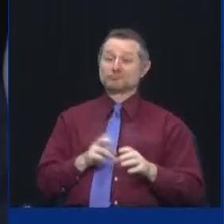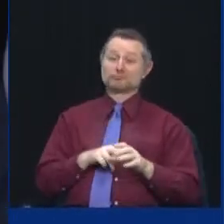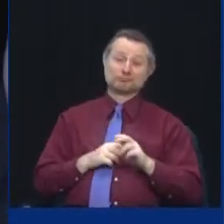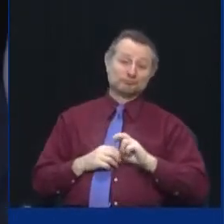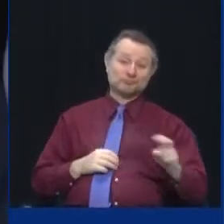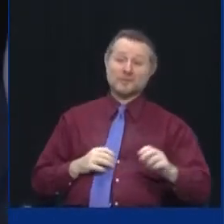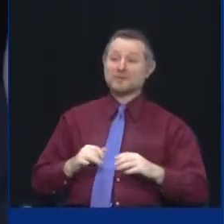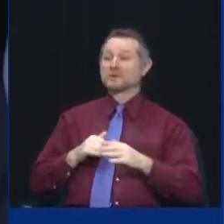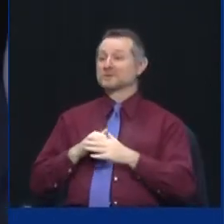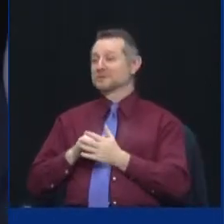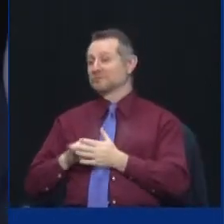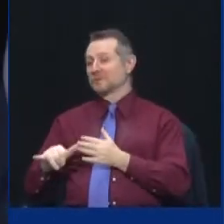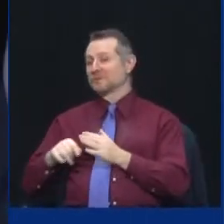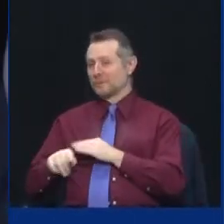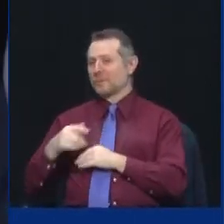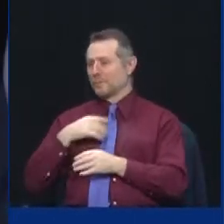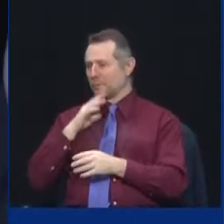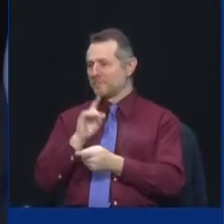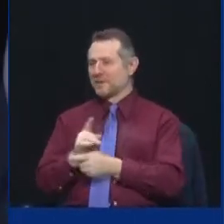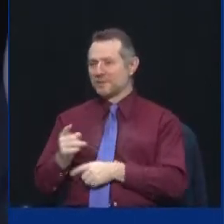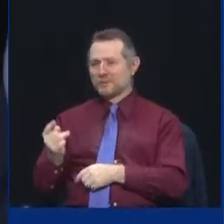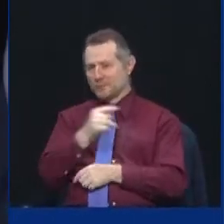train, I'll meet you there.